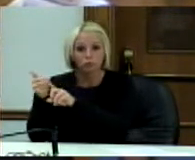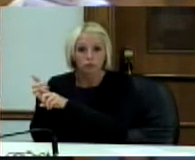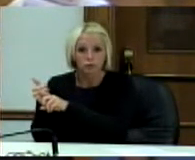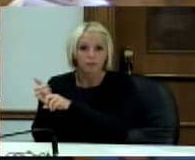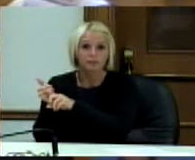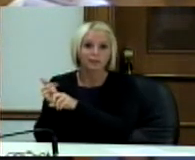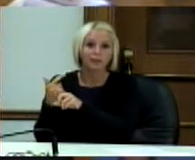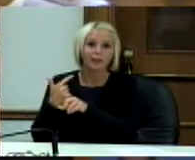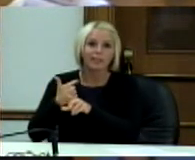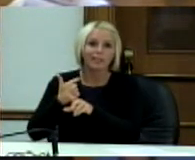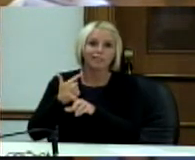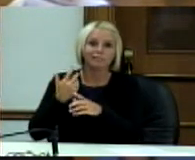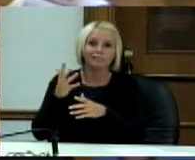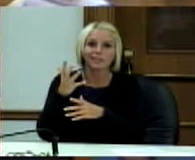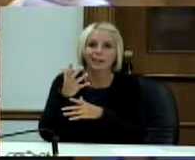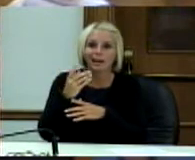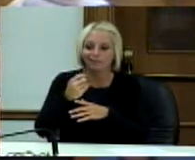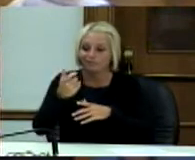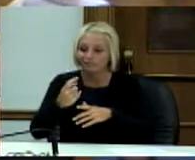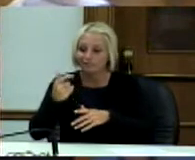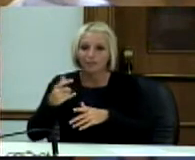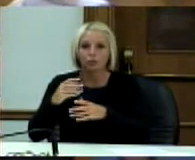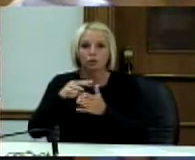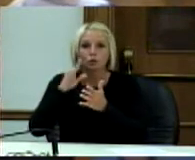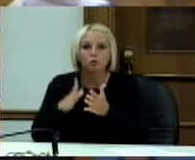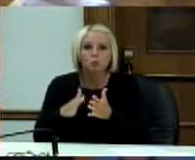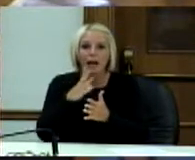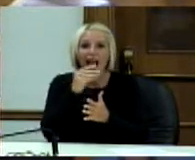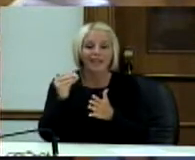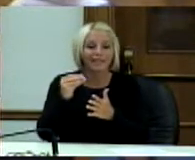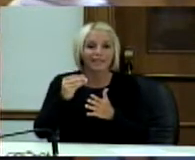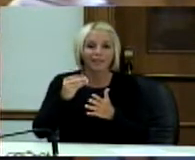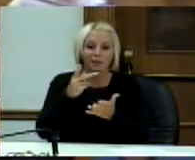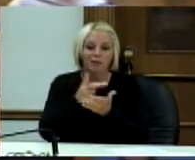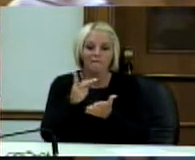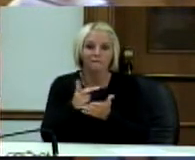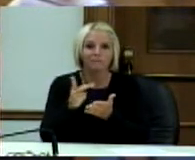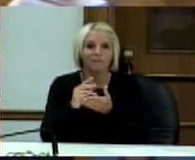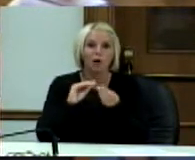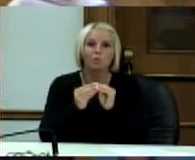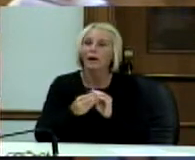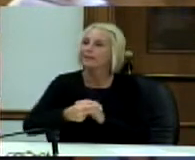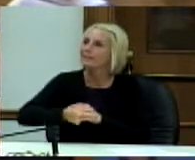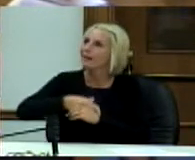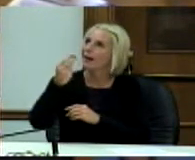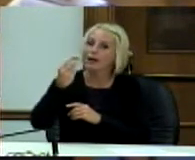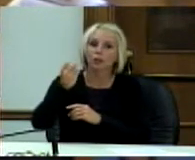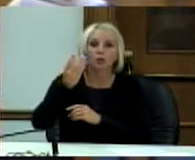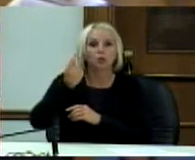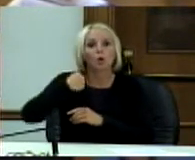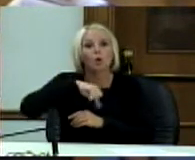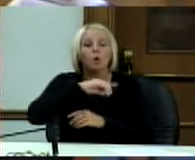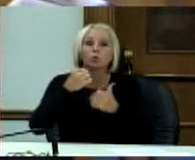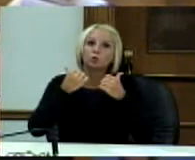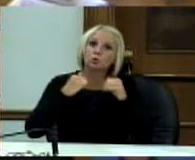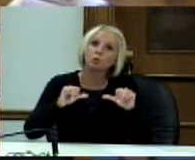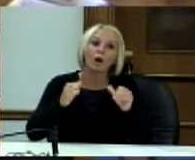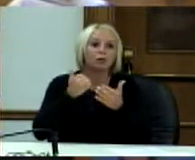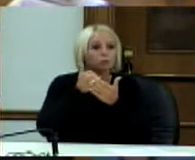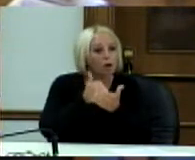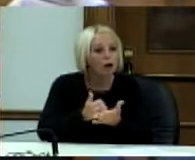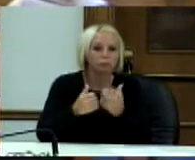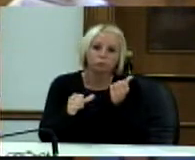really kind of weed out students, and there's a very high fail rate in those classes. So we're trying to get